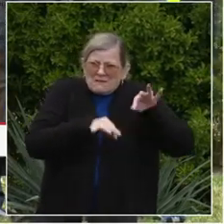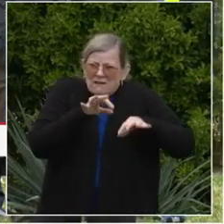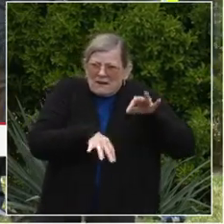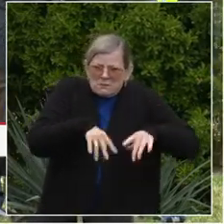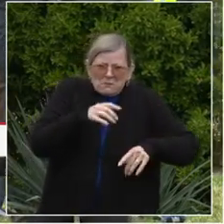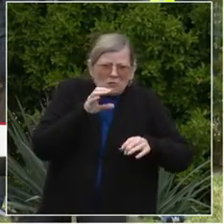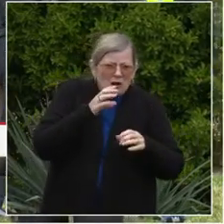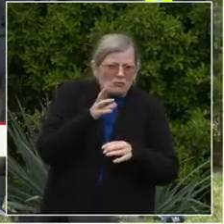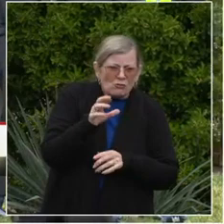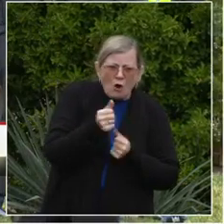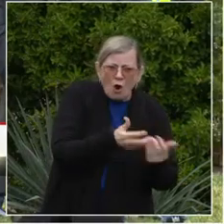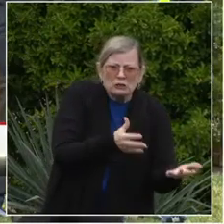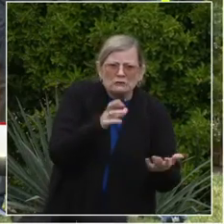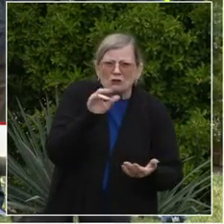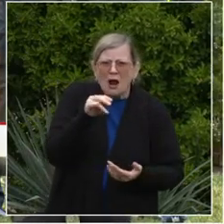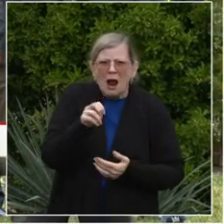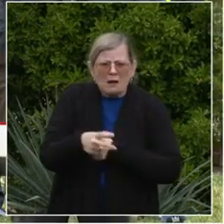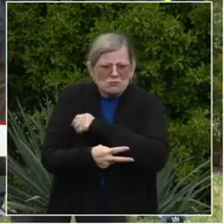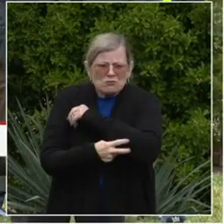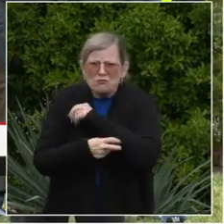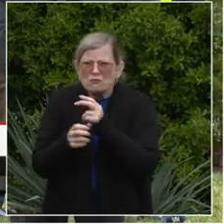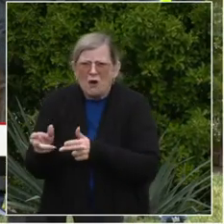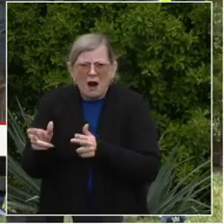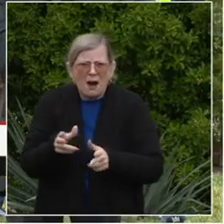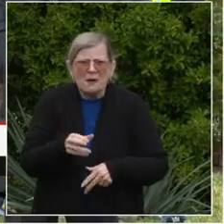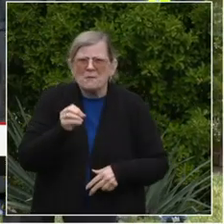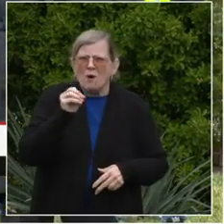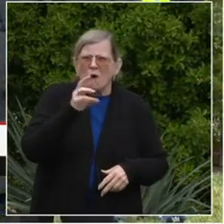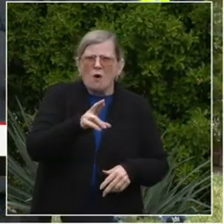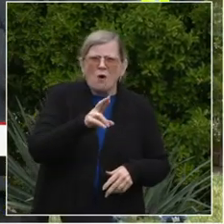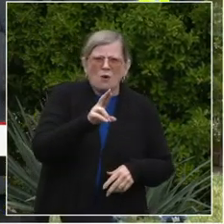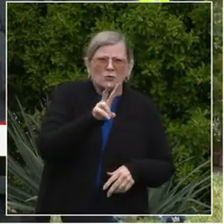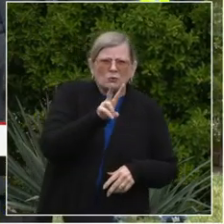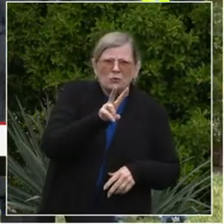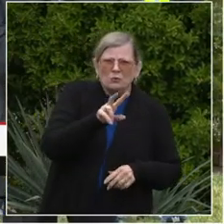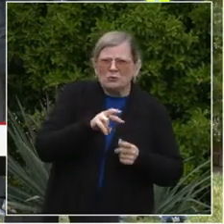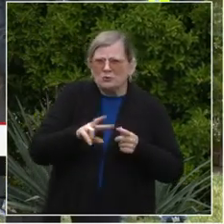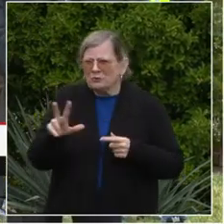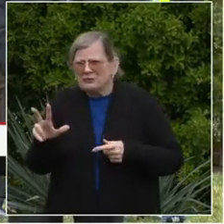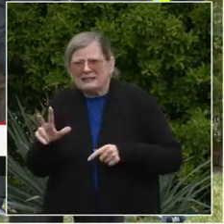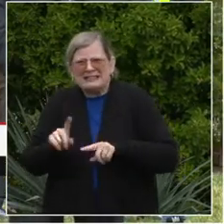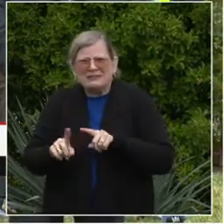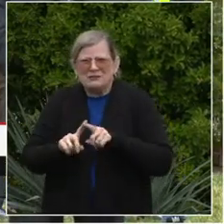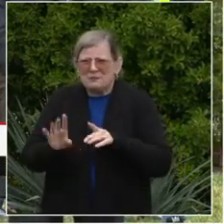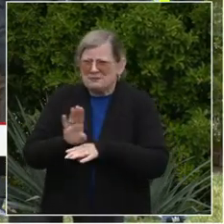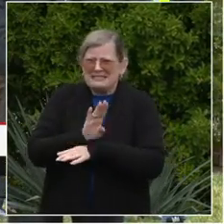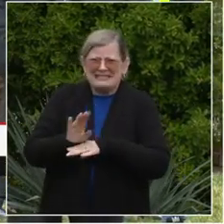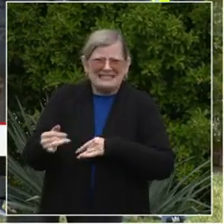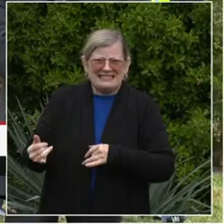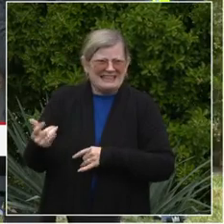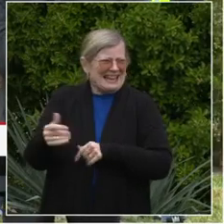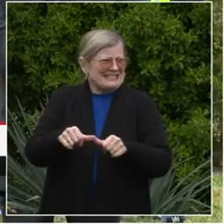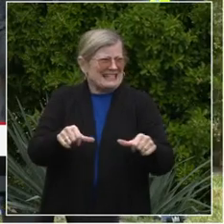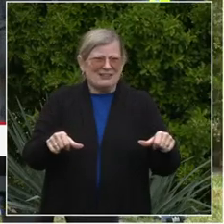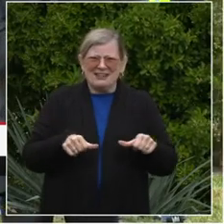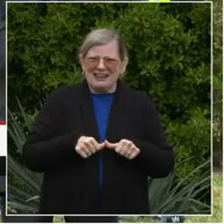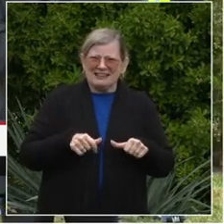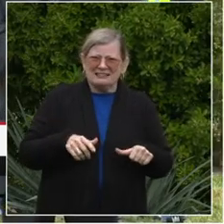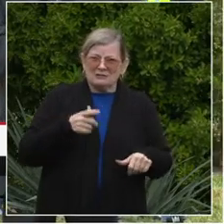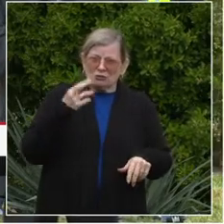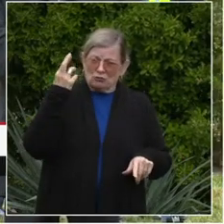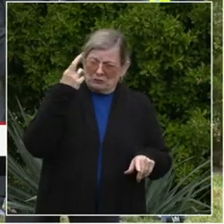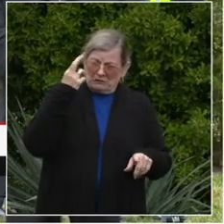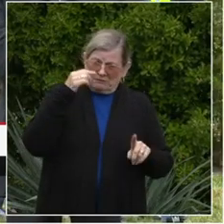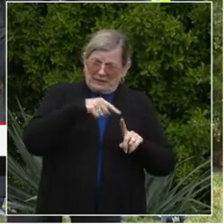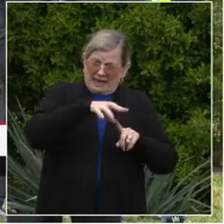spree. Individuals had robbed about 2 or 3 different establishments in the District of Columbia. And because of the camera that the